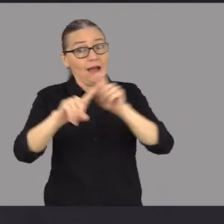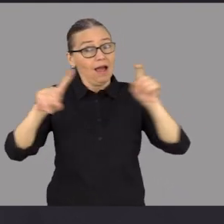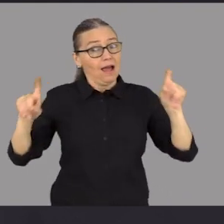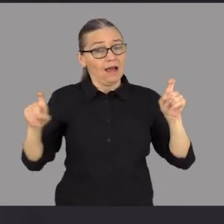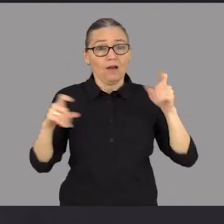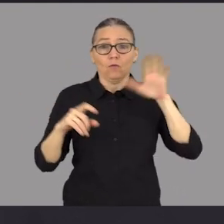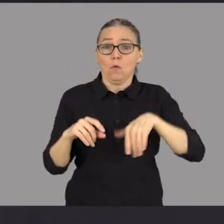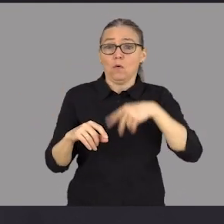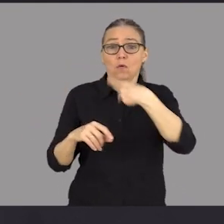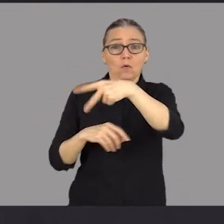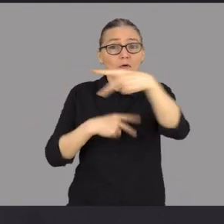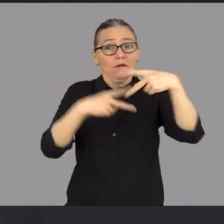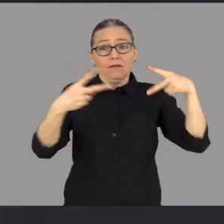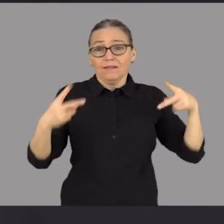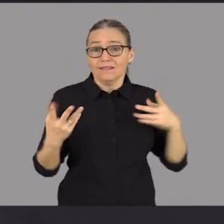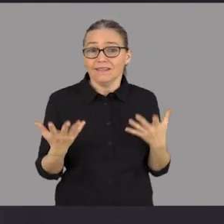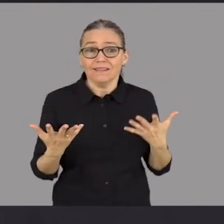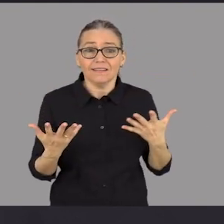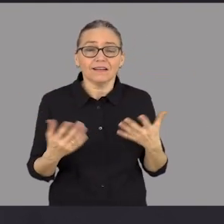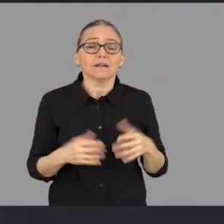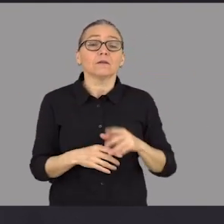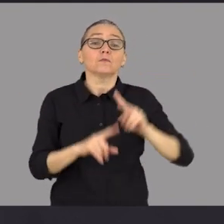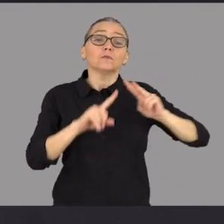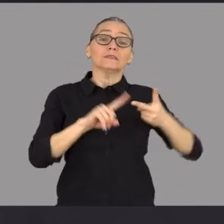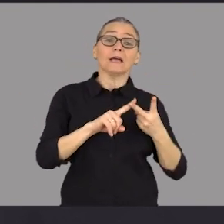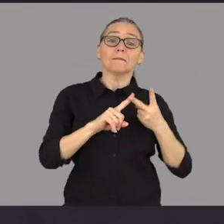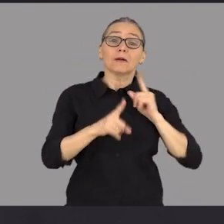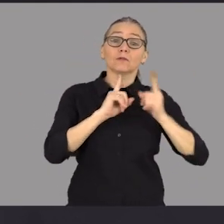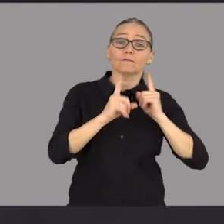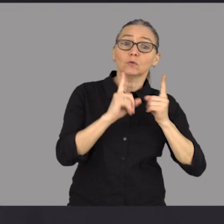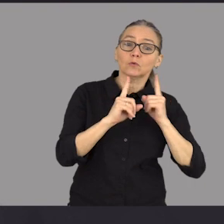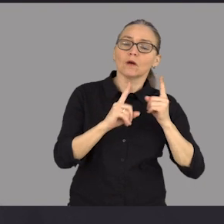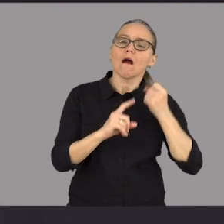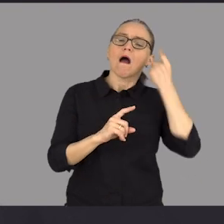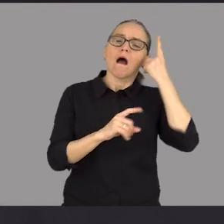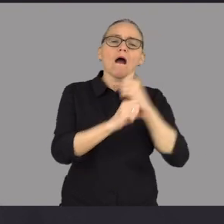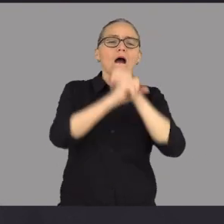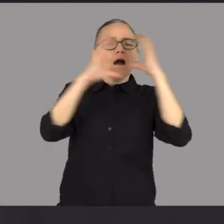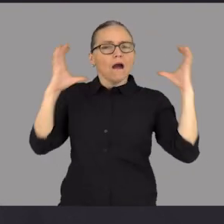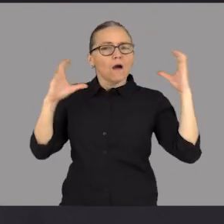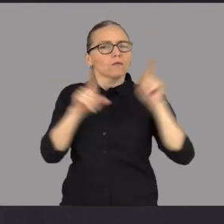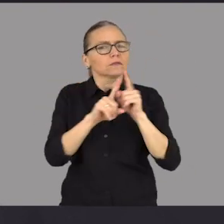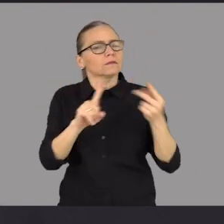a cross-cultural understanding and perspective different than yours.